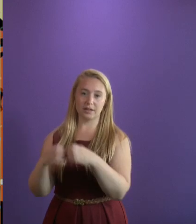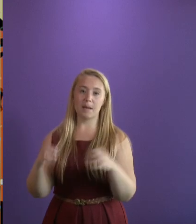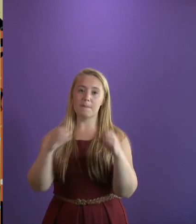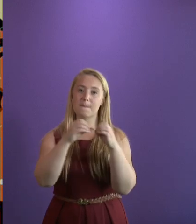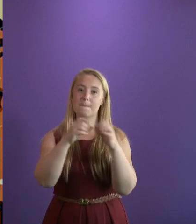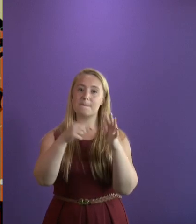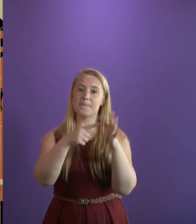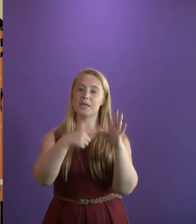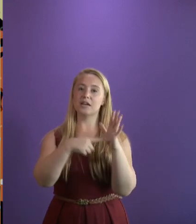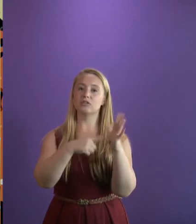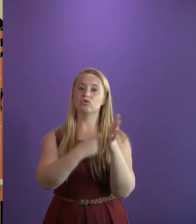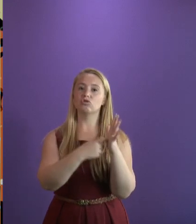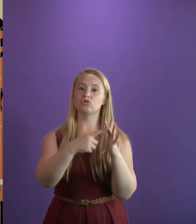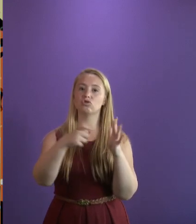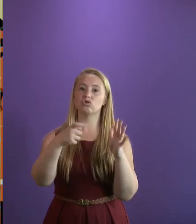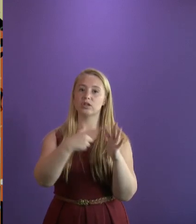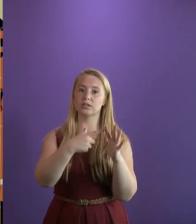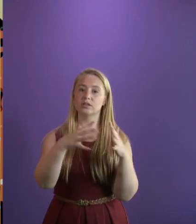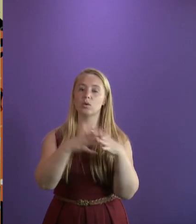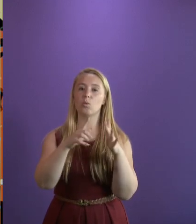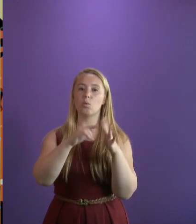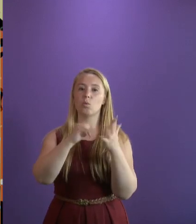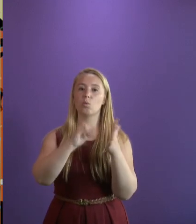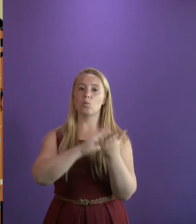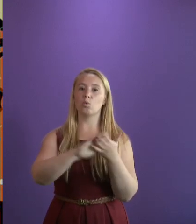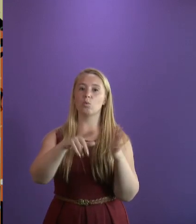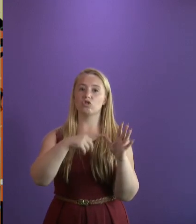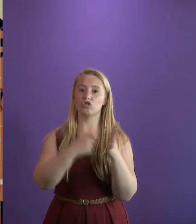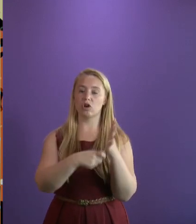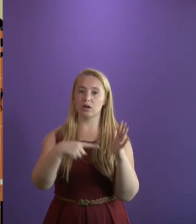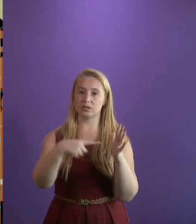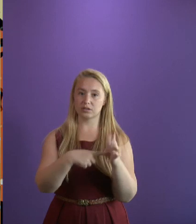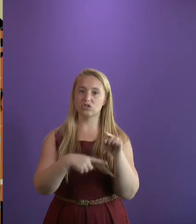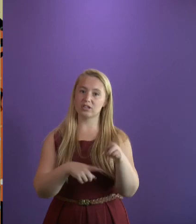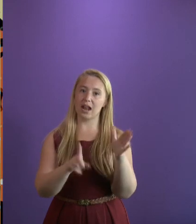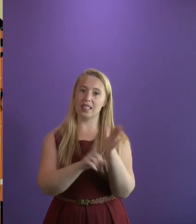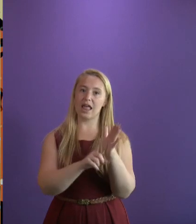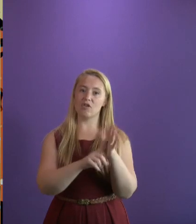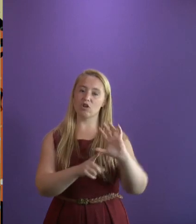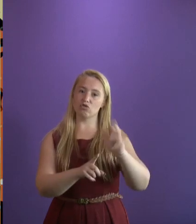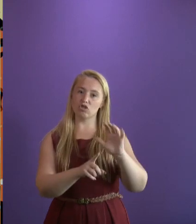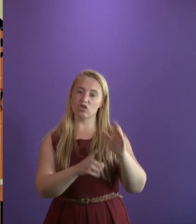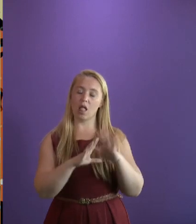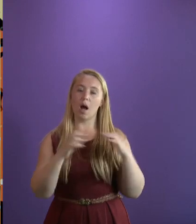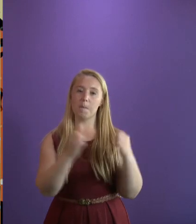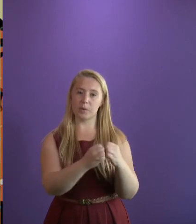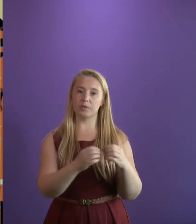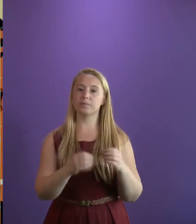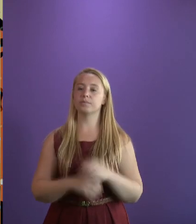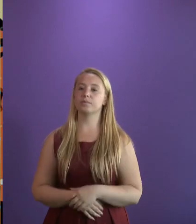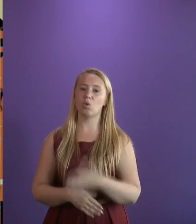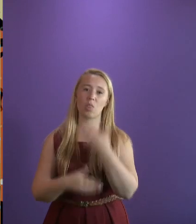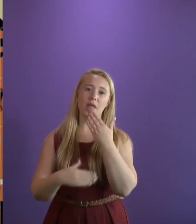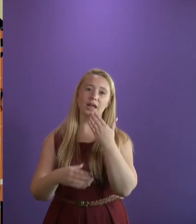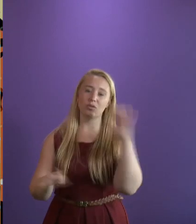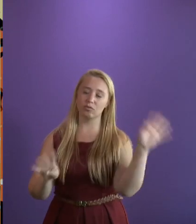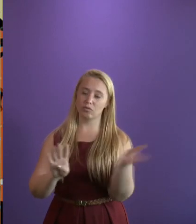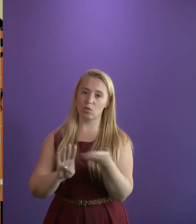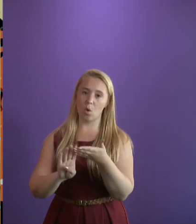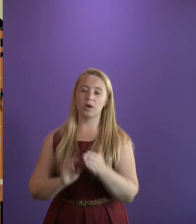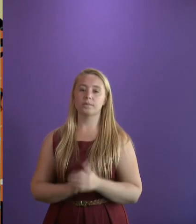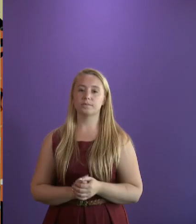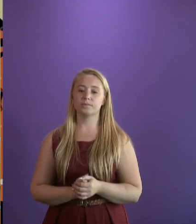Wishart, our newest MSP, is in the Lerwick Regional Hub as well. Thank you to all of you. And I'd now like to